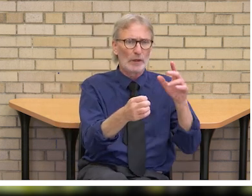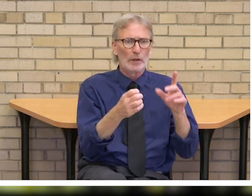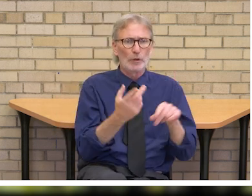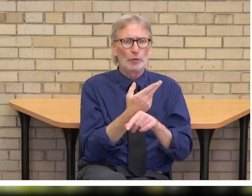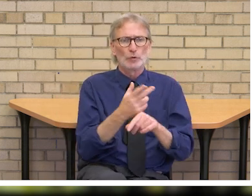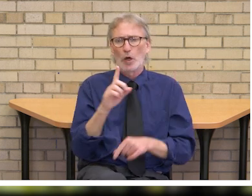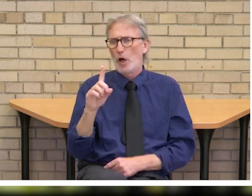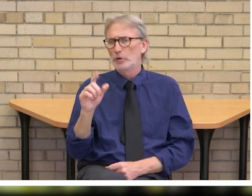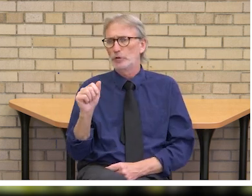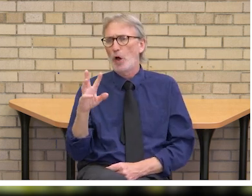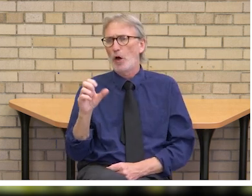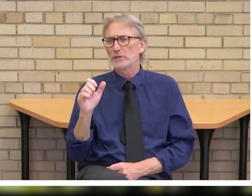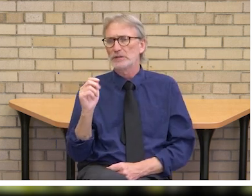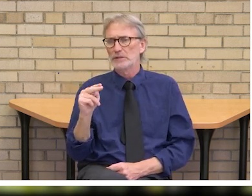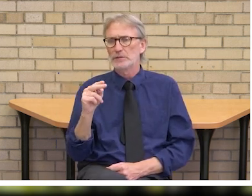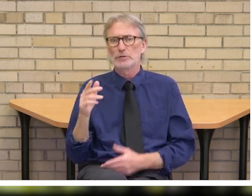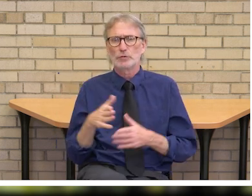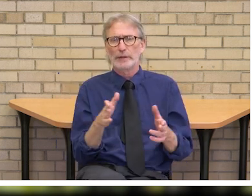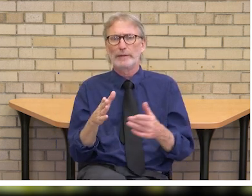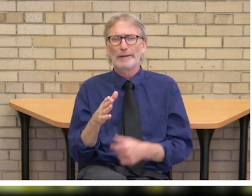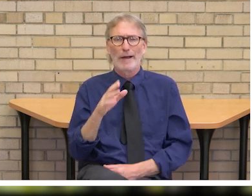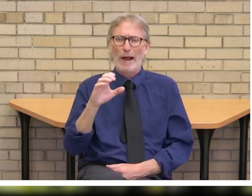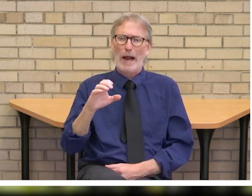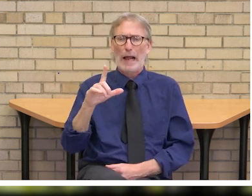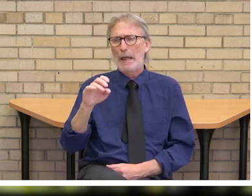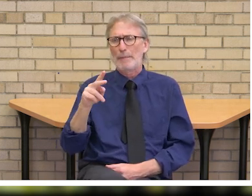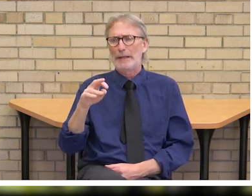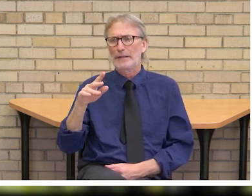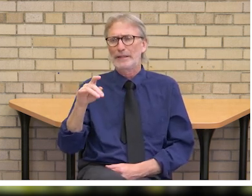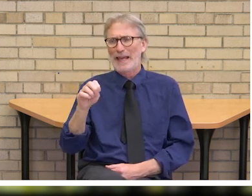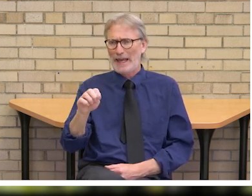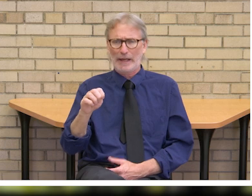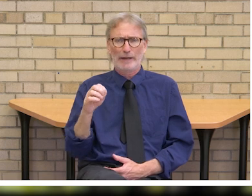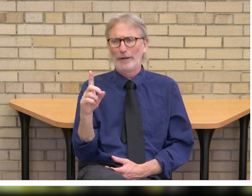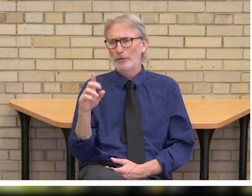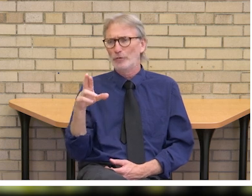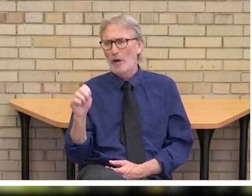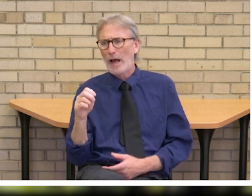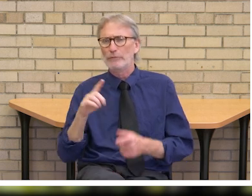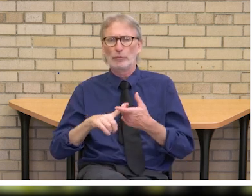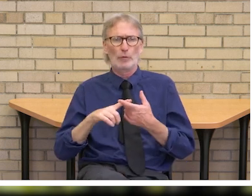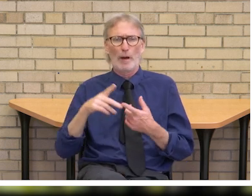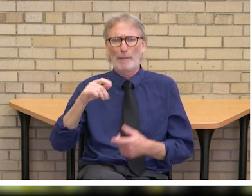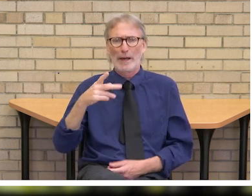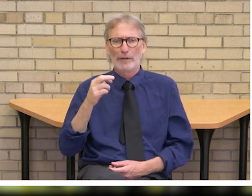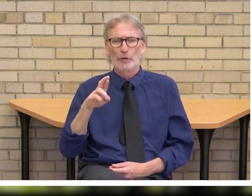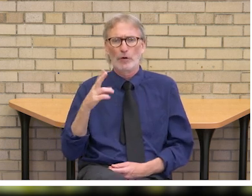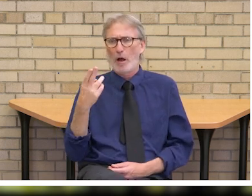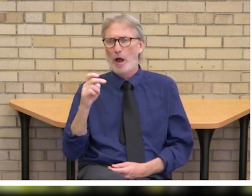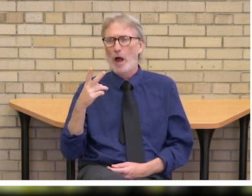Dawson Street, Bouquet, Robert Clemente, Schenley Drive, over to Panther Hollow Road.